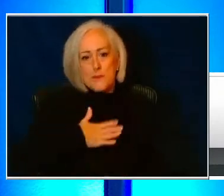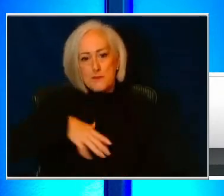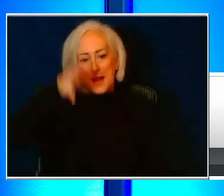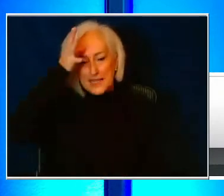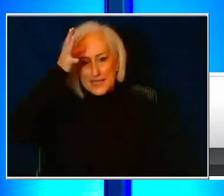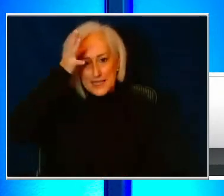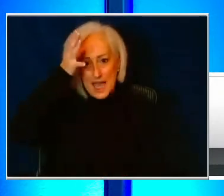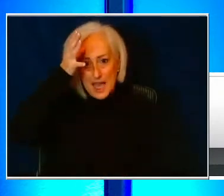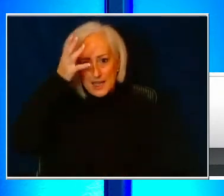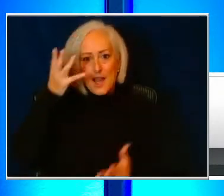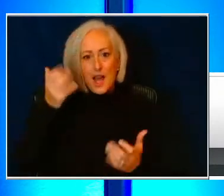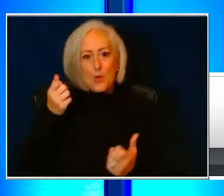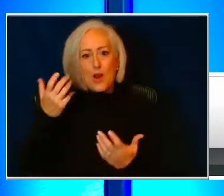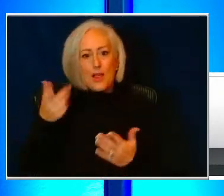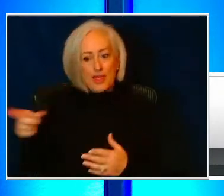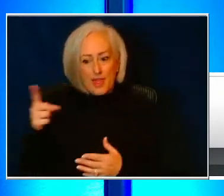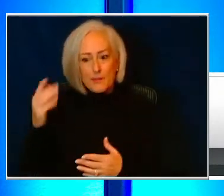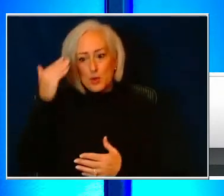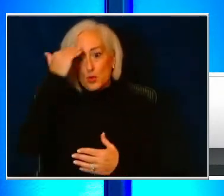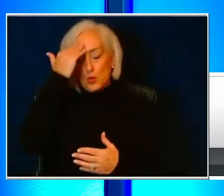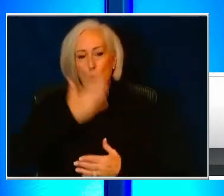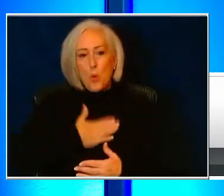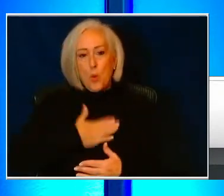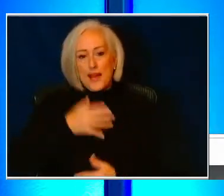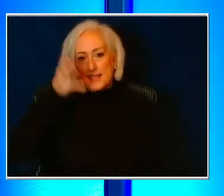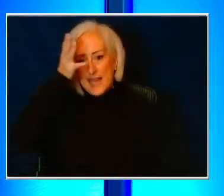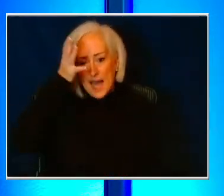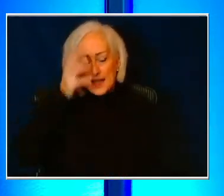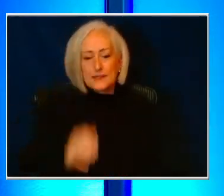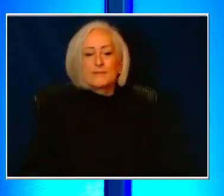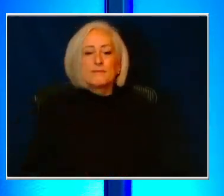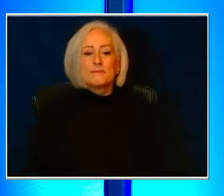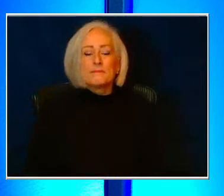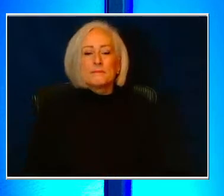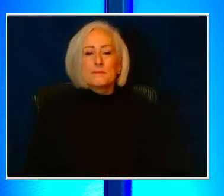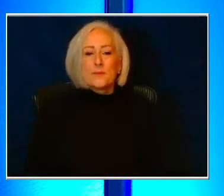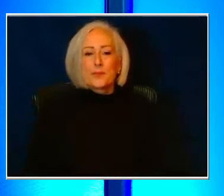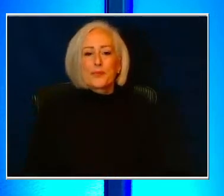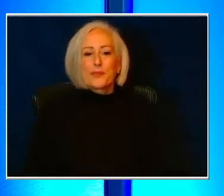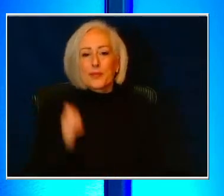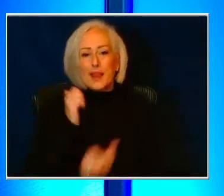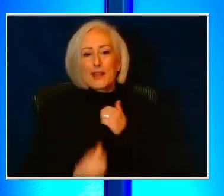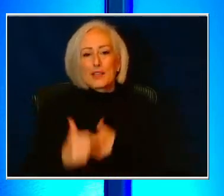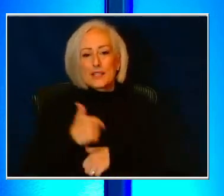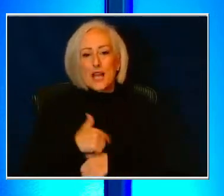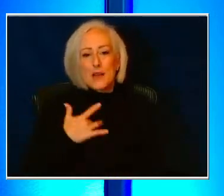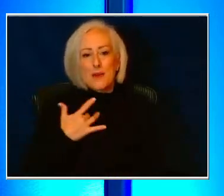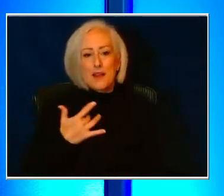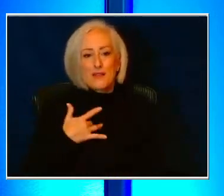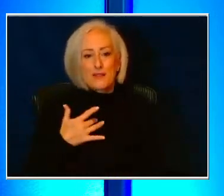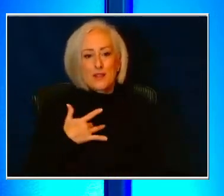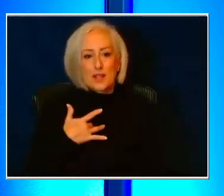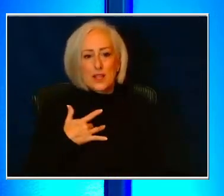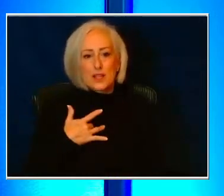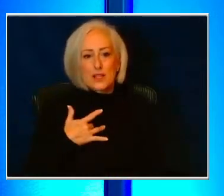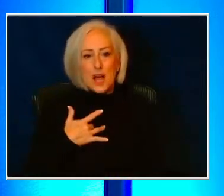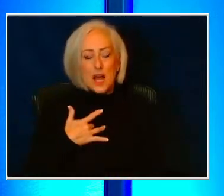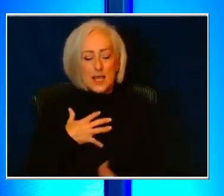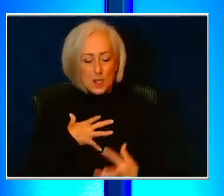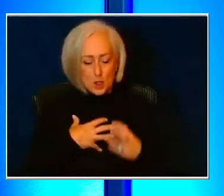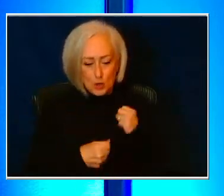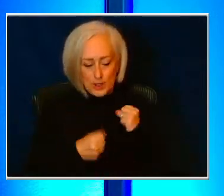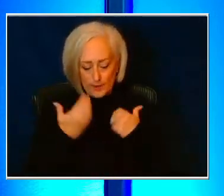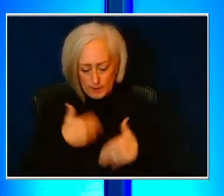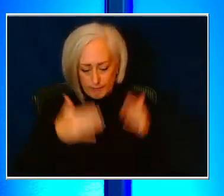I want them to know my dad. And every time I feel like I'm floating in space with my grief, I'll write something